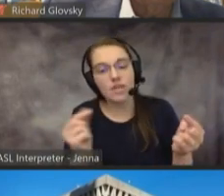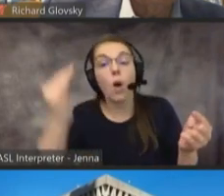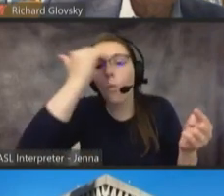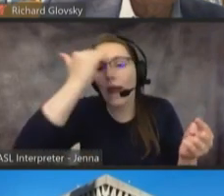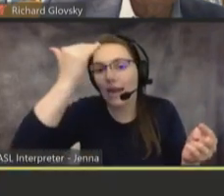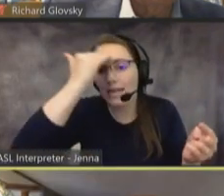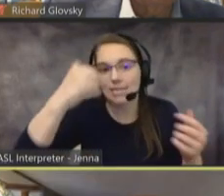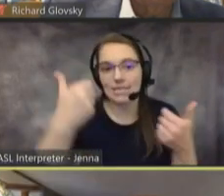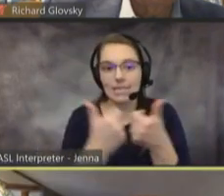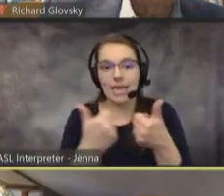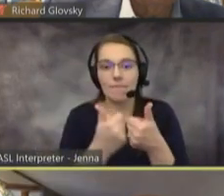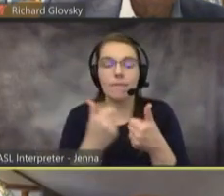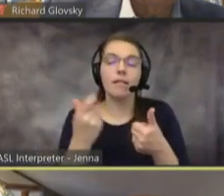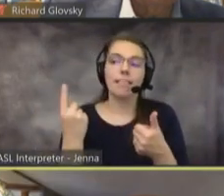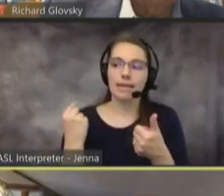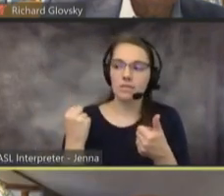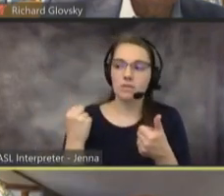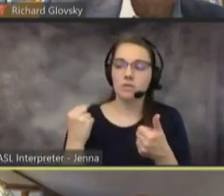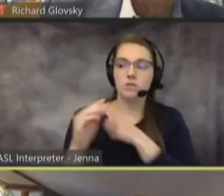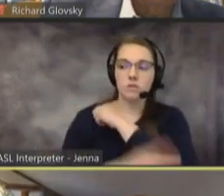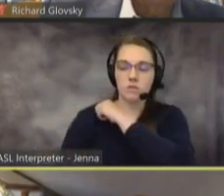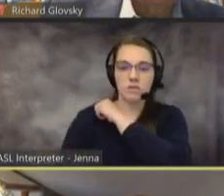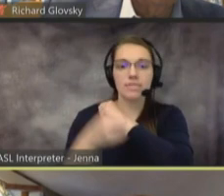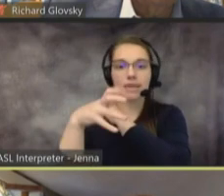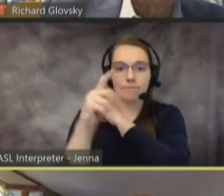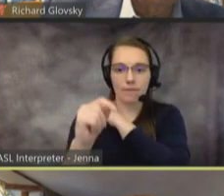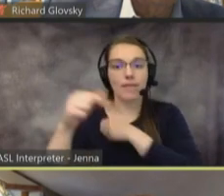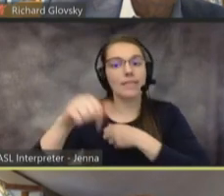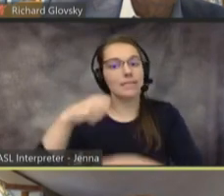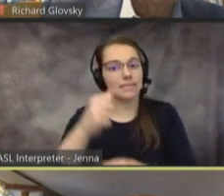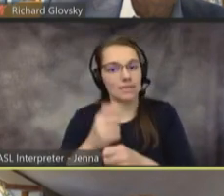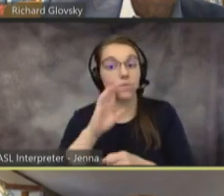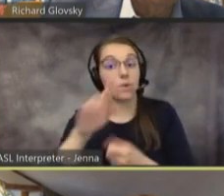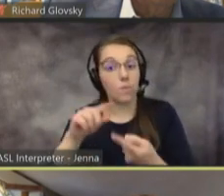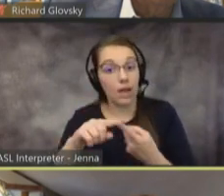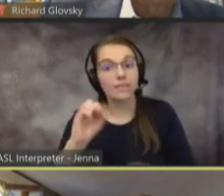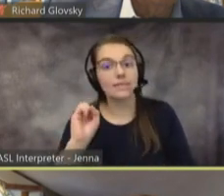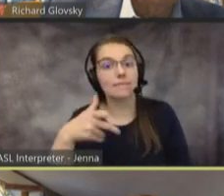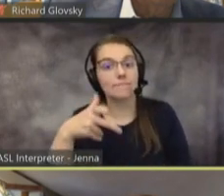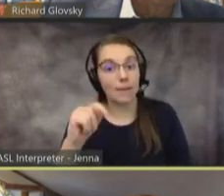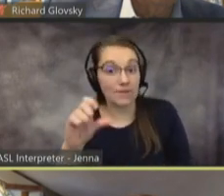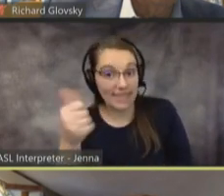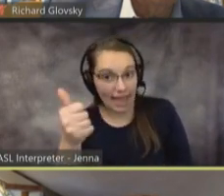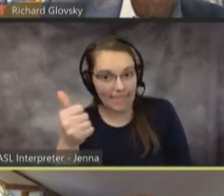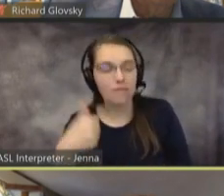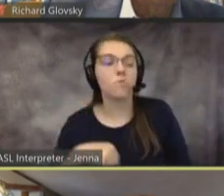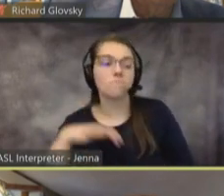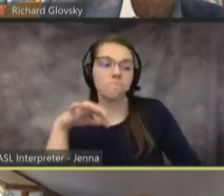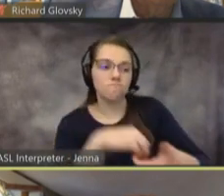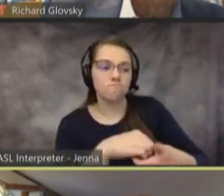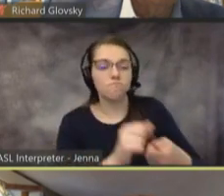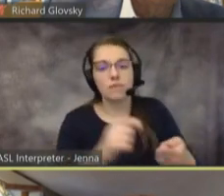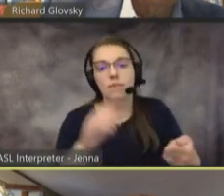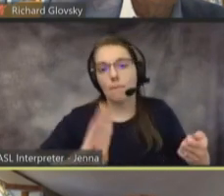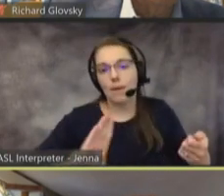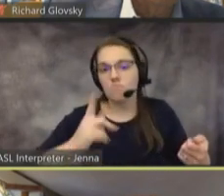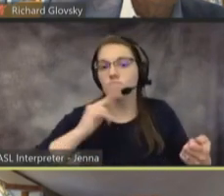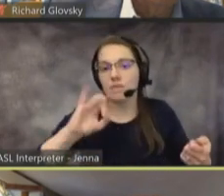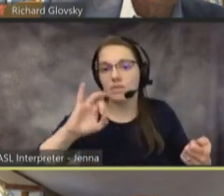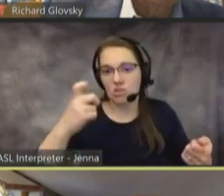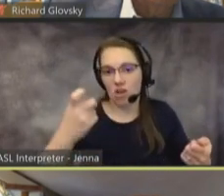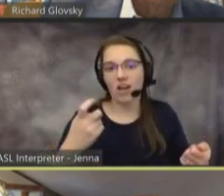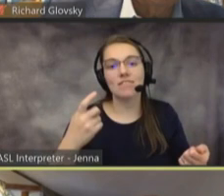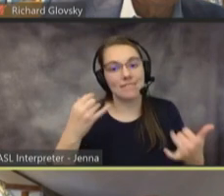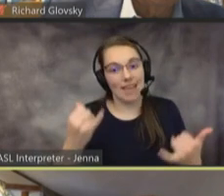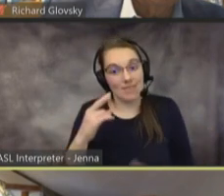was in September, and this year it's gonna be September 10th. And so we've been working with the Boston Red Sox for, this is our second year,